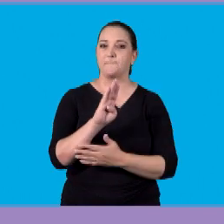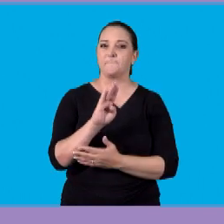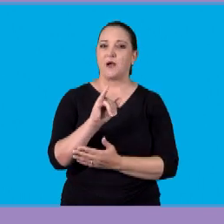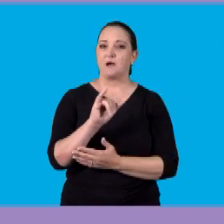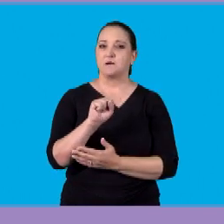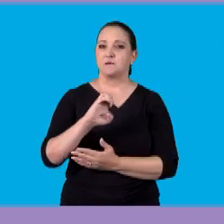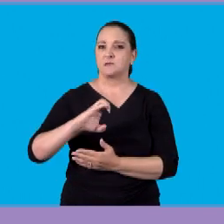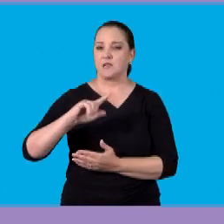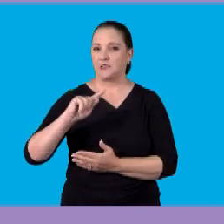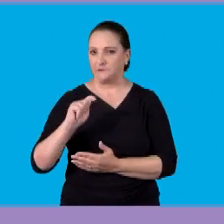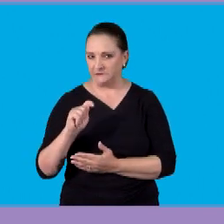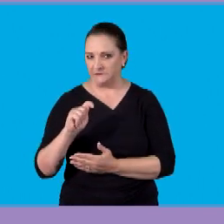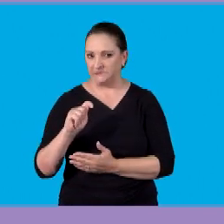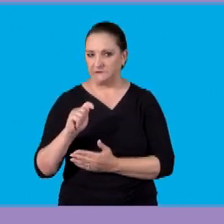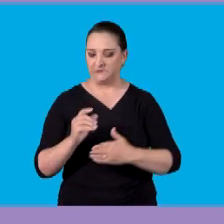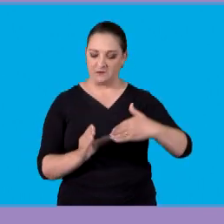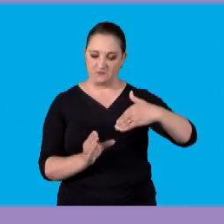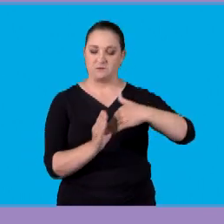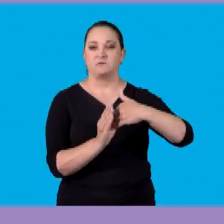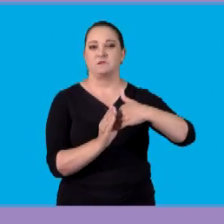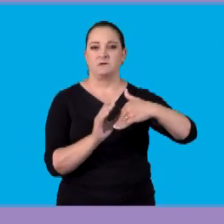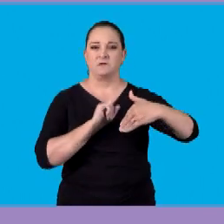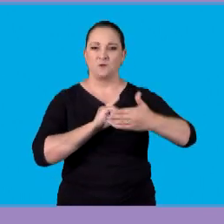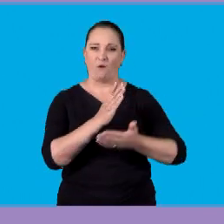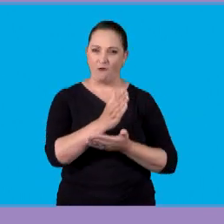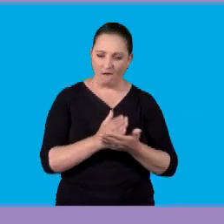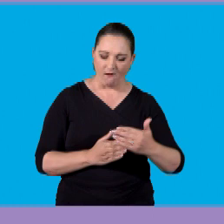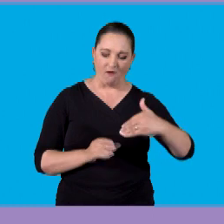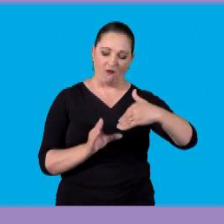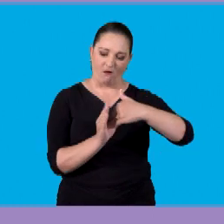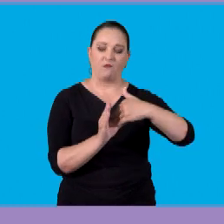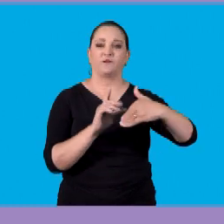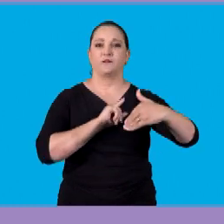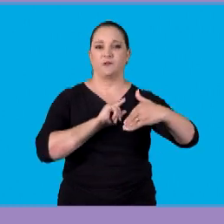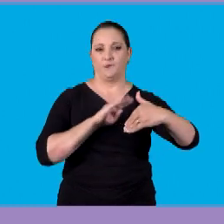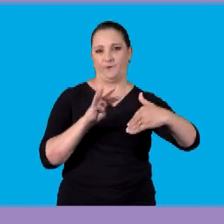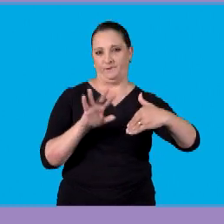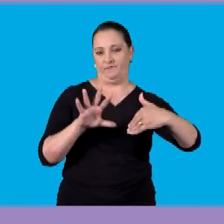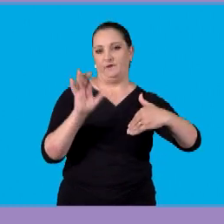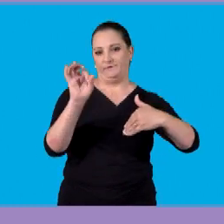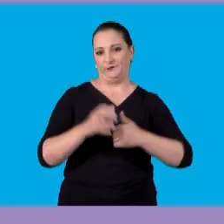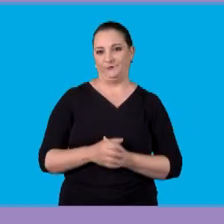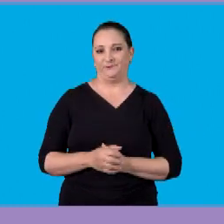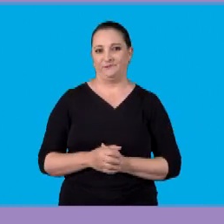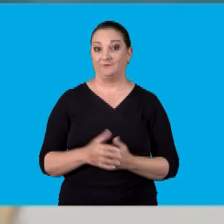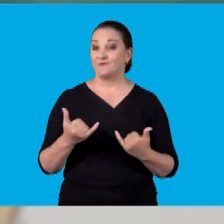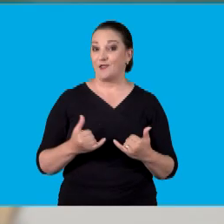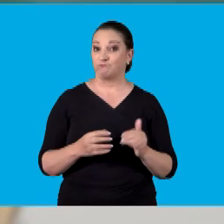C, we get Q, which is 45